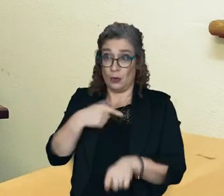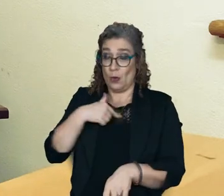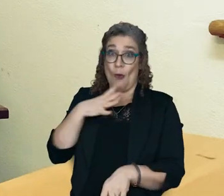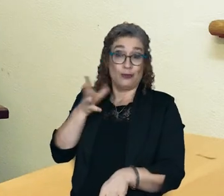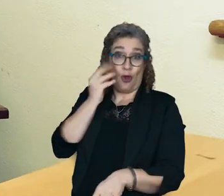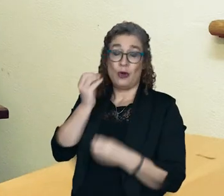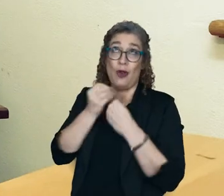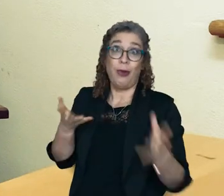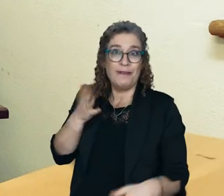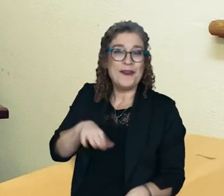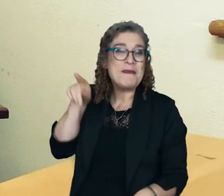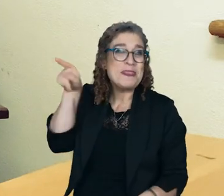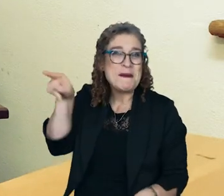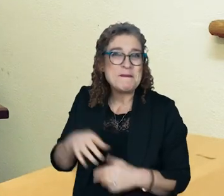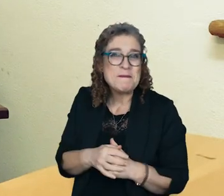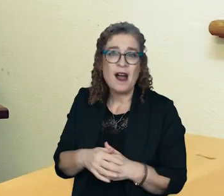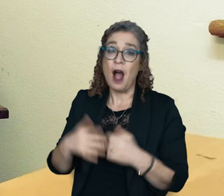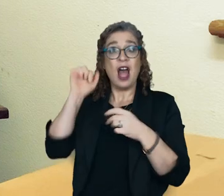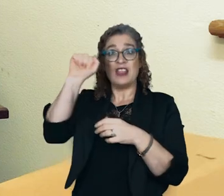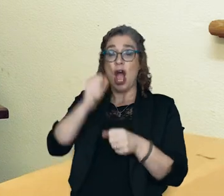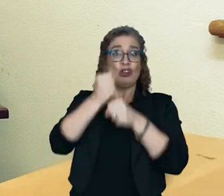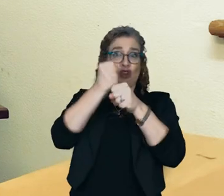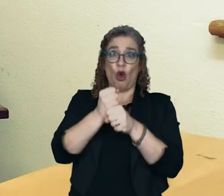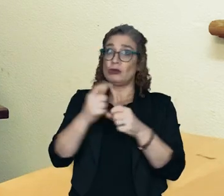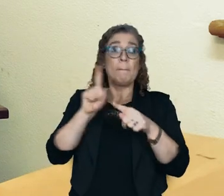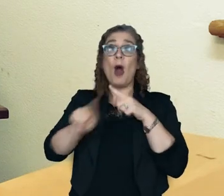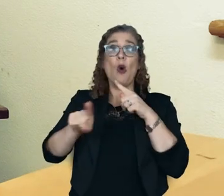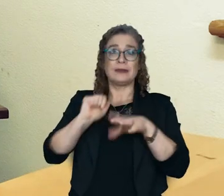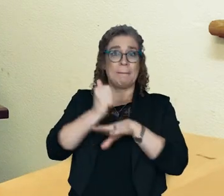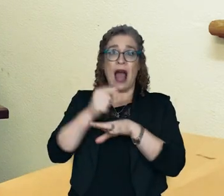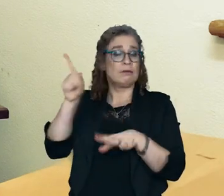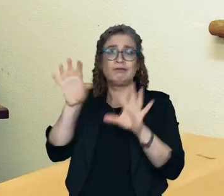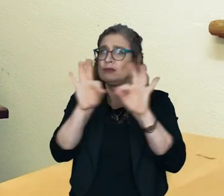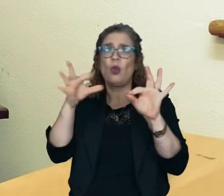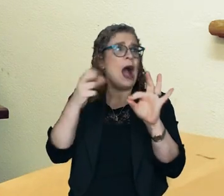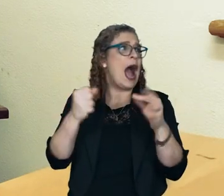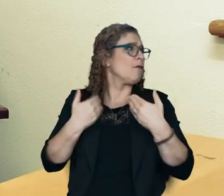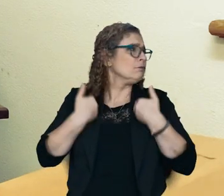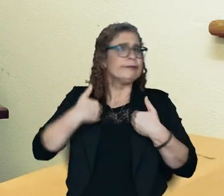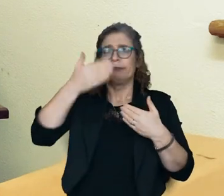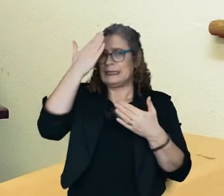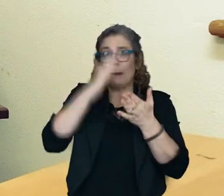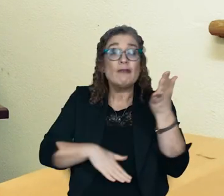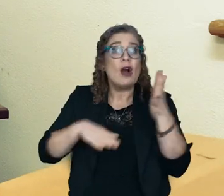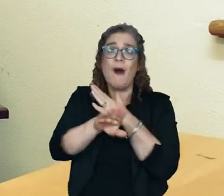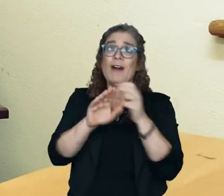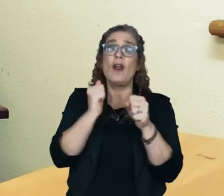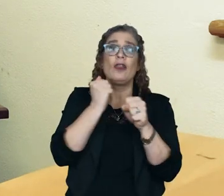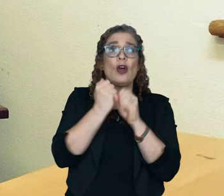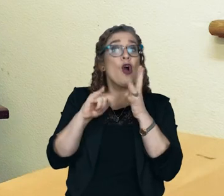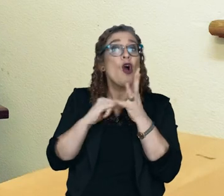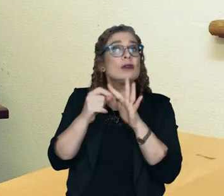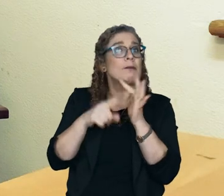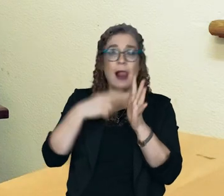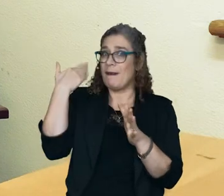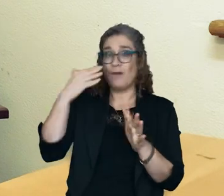planting. Much of their church plants are in very remote areas that have had no experience or encounter with the gospel before. One of the